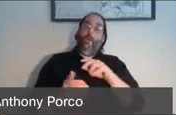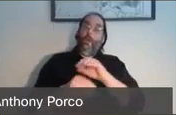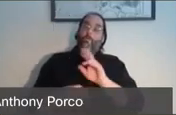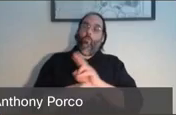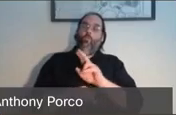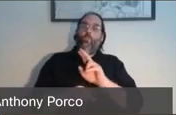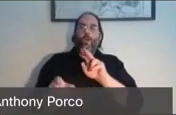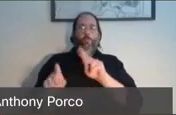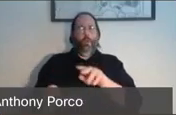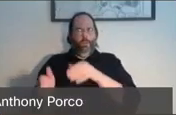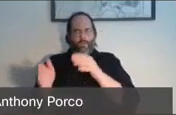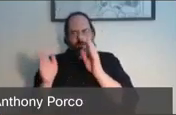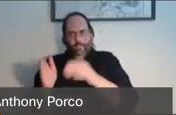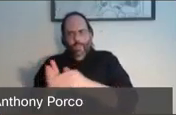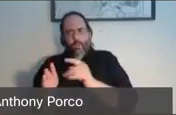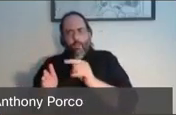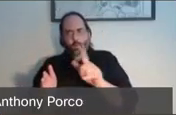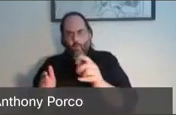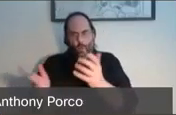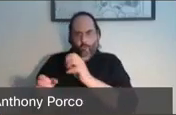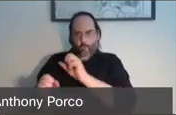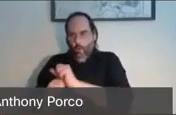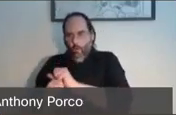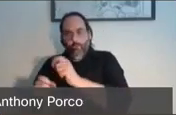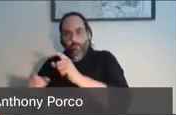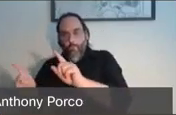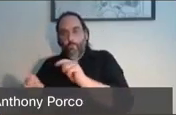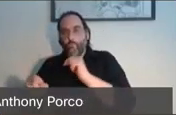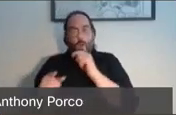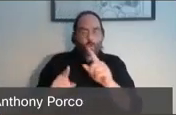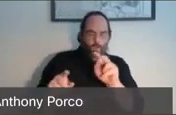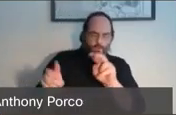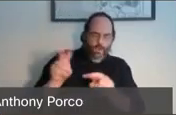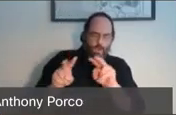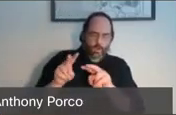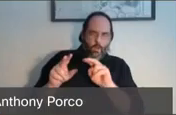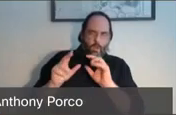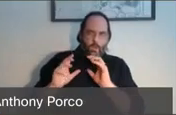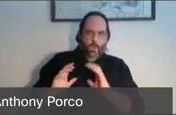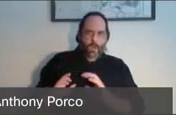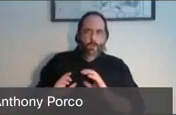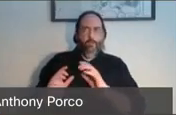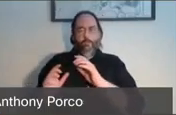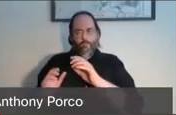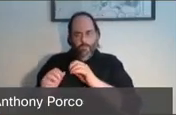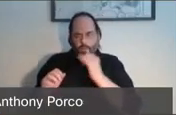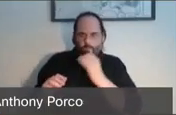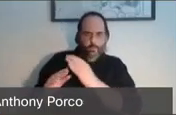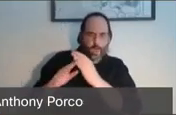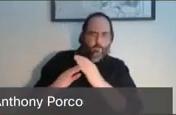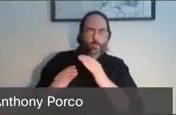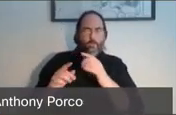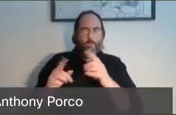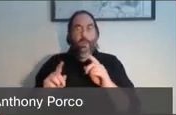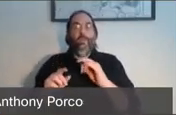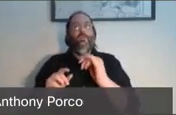not working, when communicating with our clients to monitor their obstacles and their successes. We must do the same with ourselves as